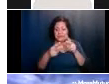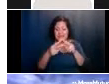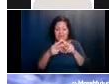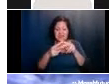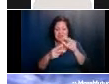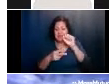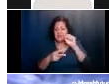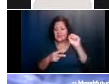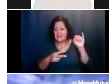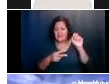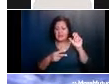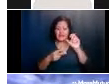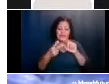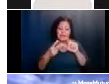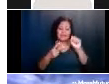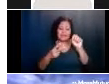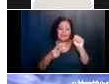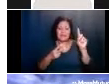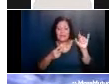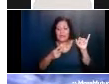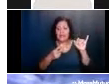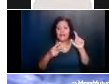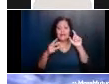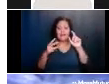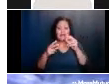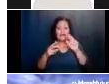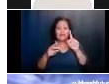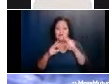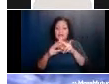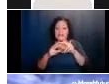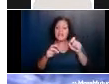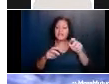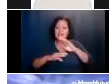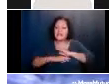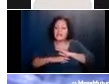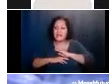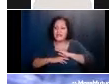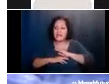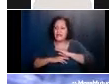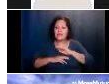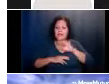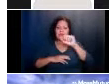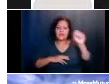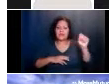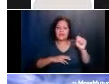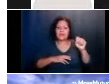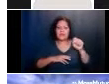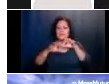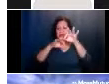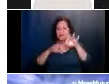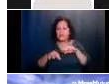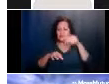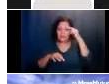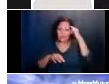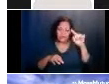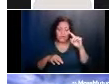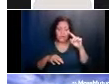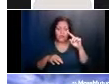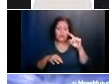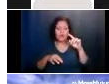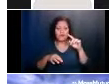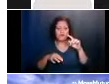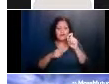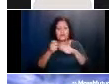then they must just simply meet Social Security's definition of significant functional